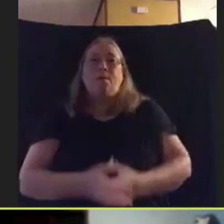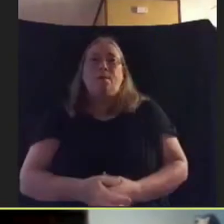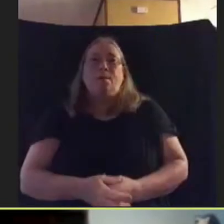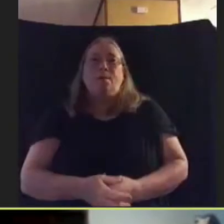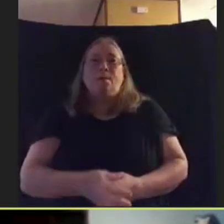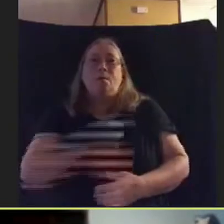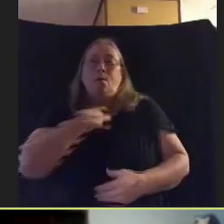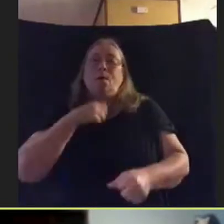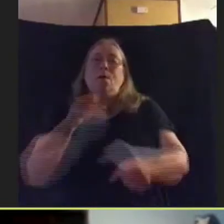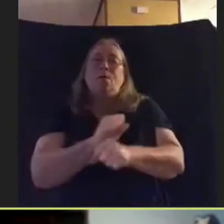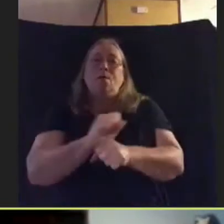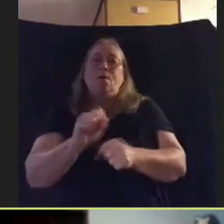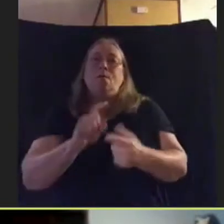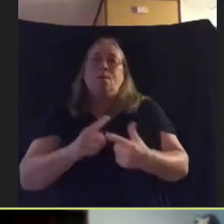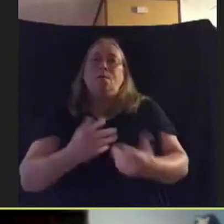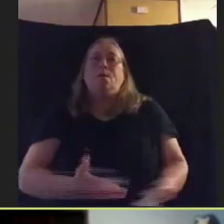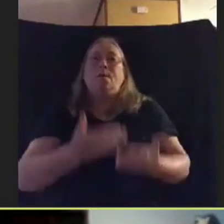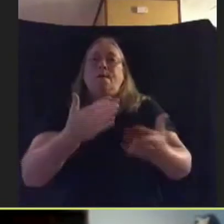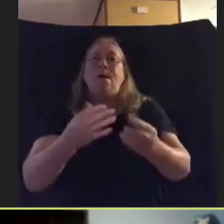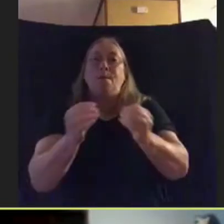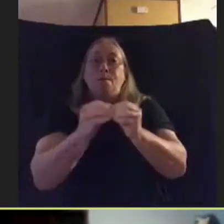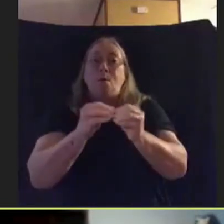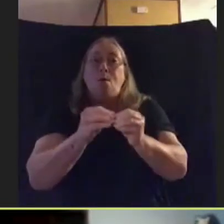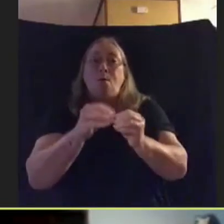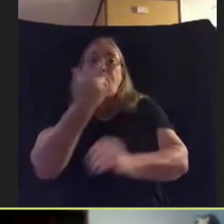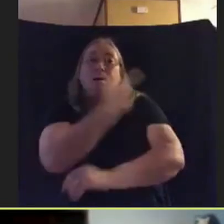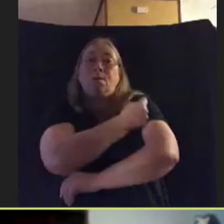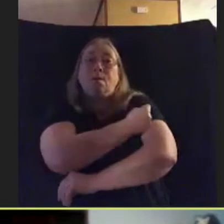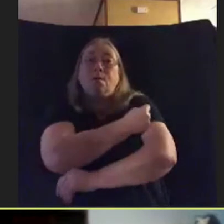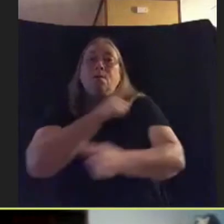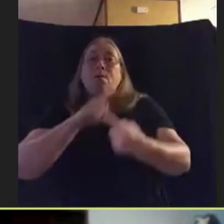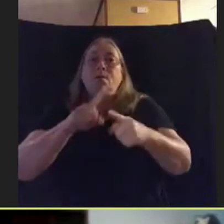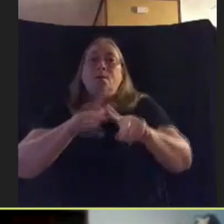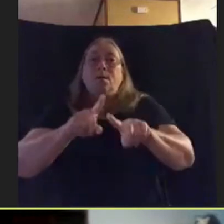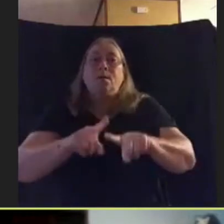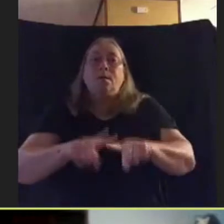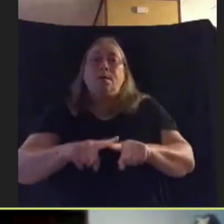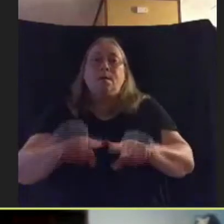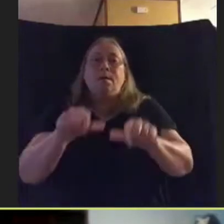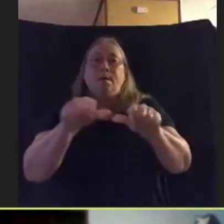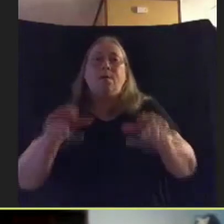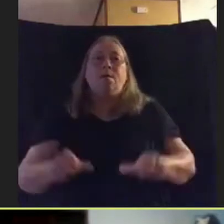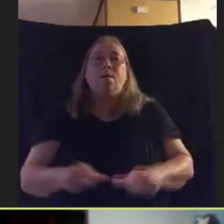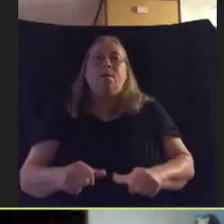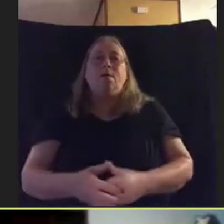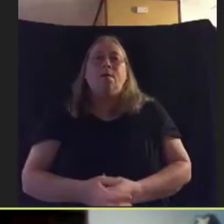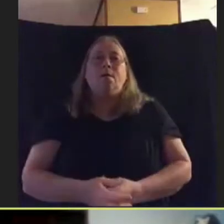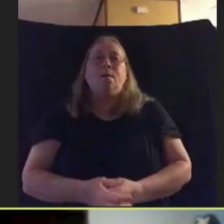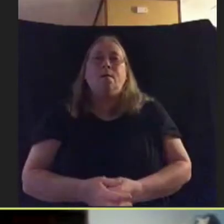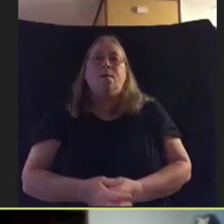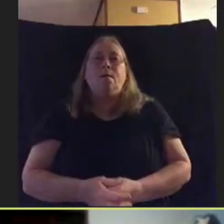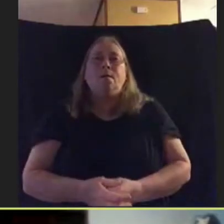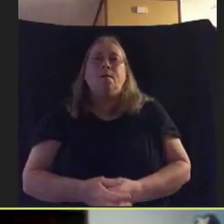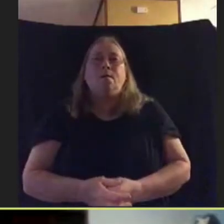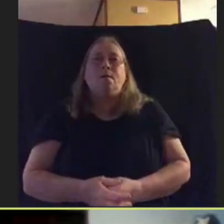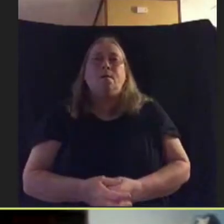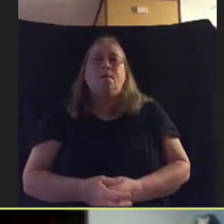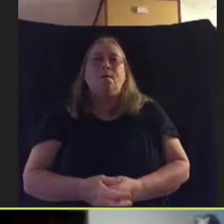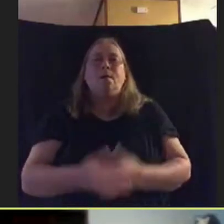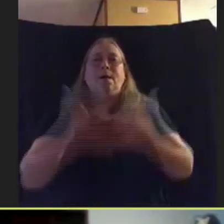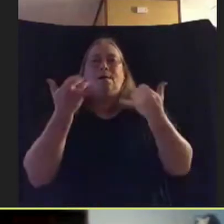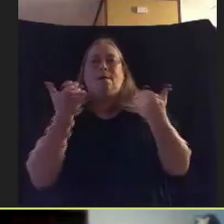provide additional doses to several facilities. But as Mr. Craig just outlined, by the time we